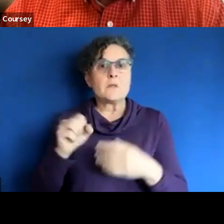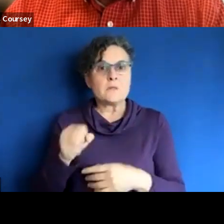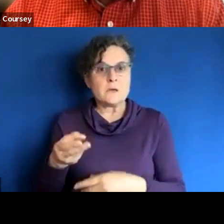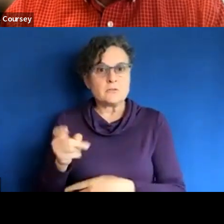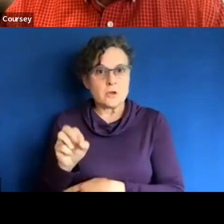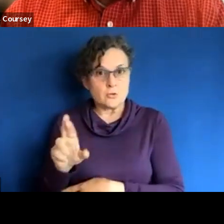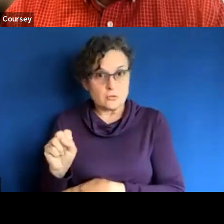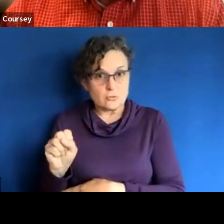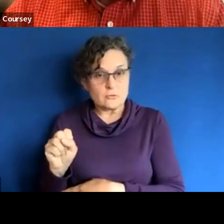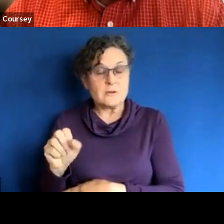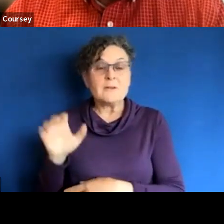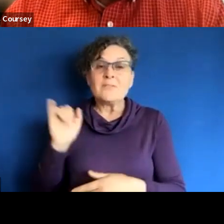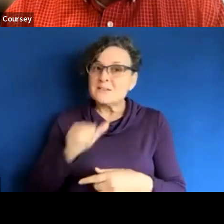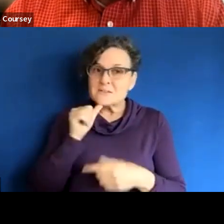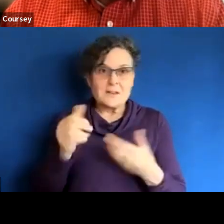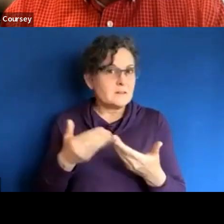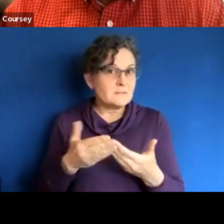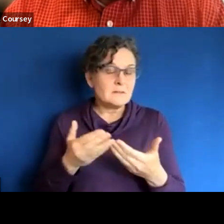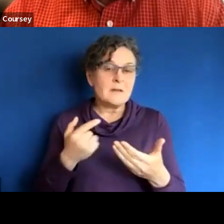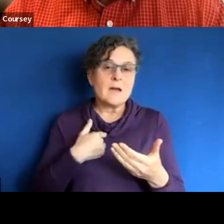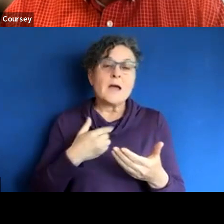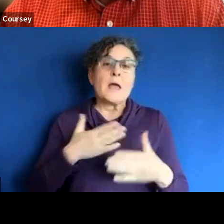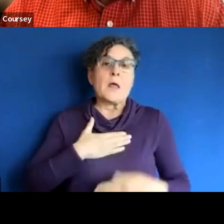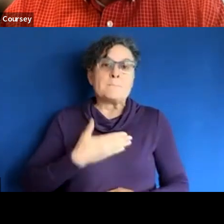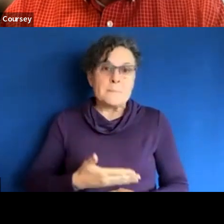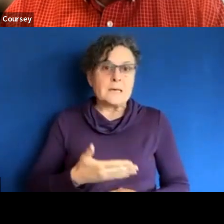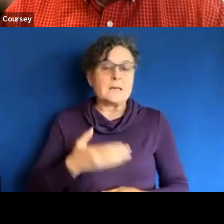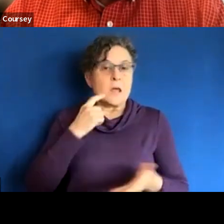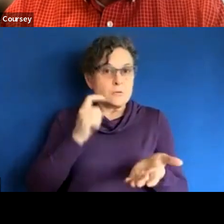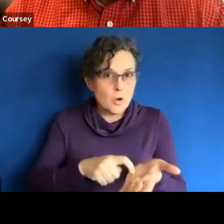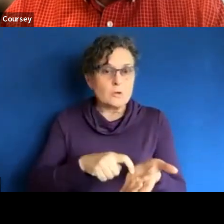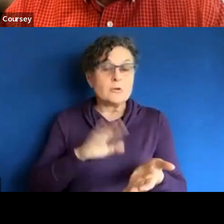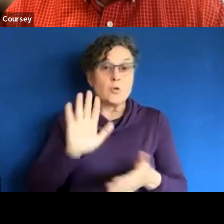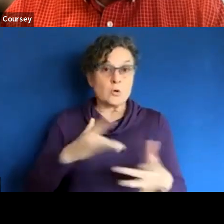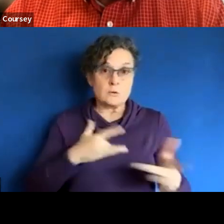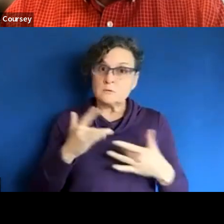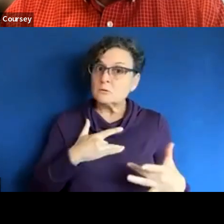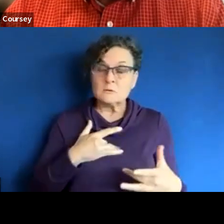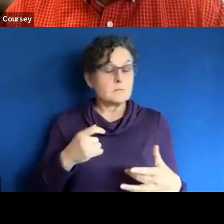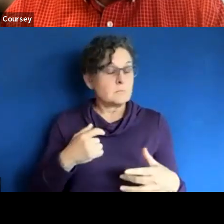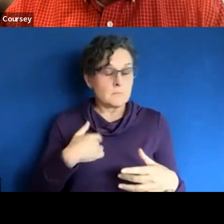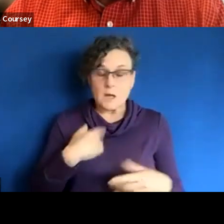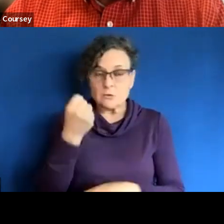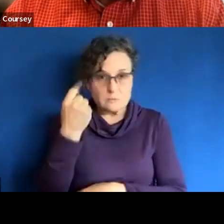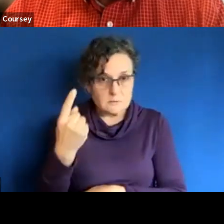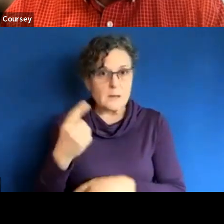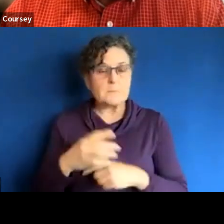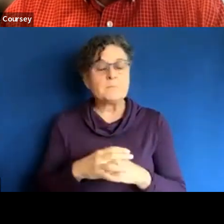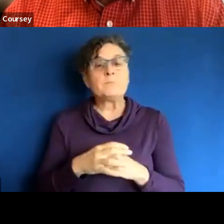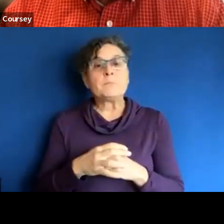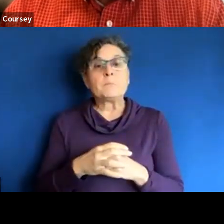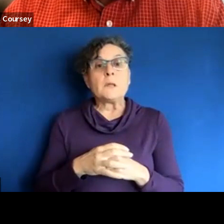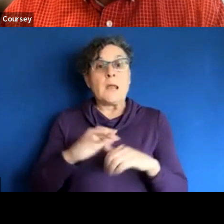difficult. And I acknowledge that to you all, that your concerns are real And the way that these sites are going to